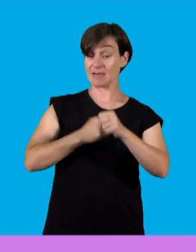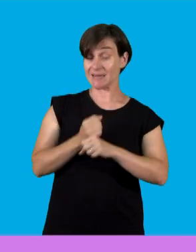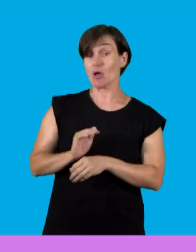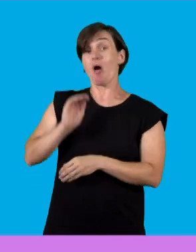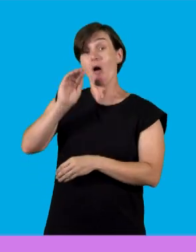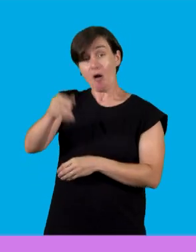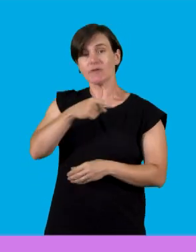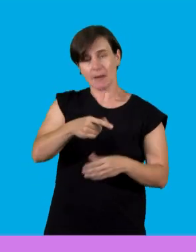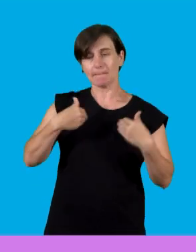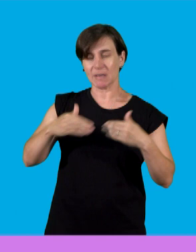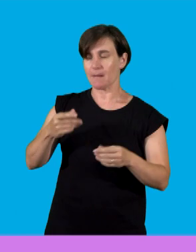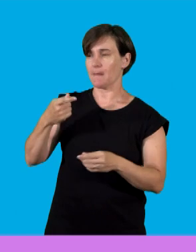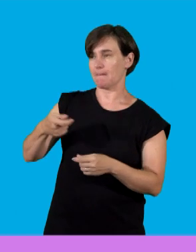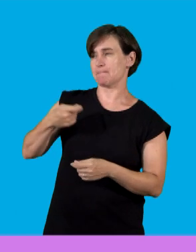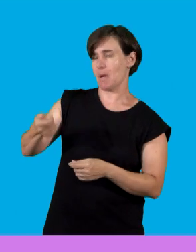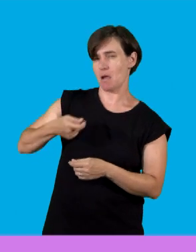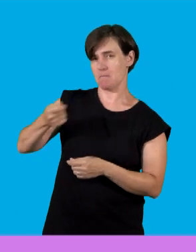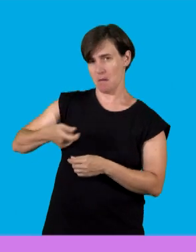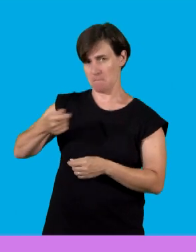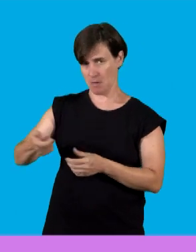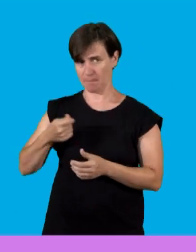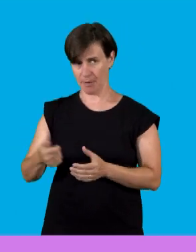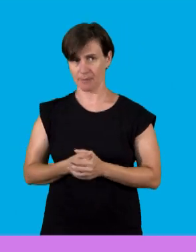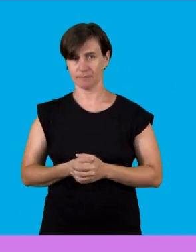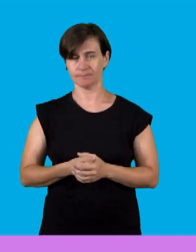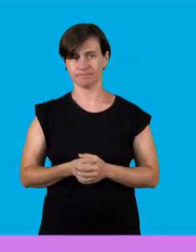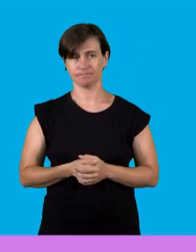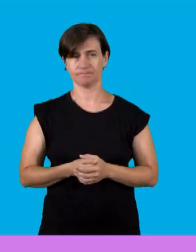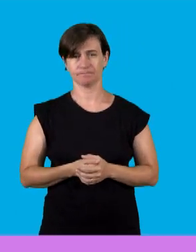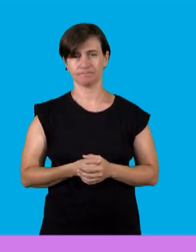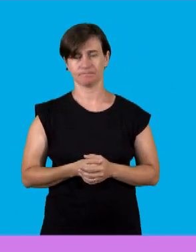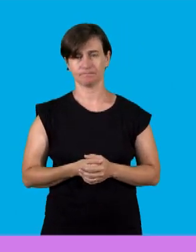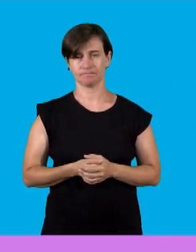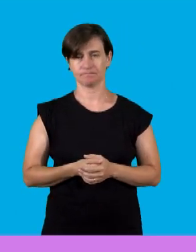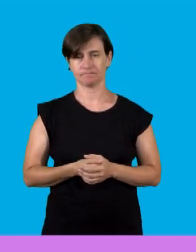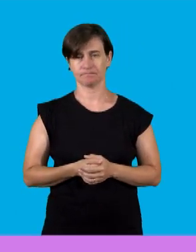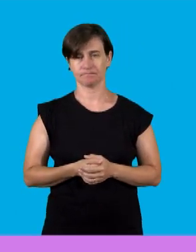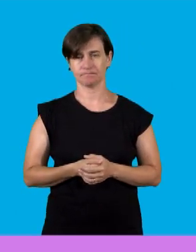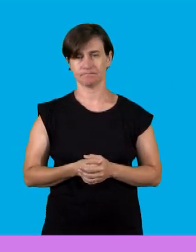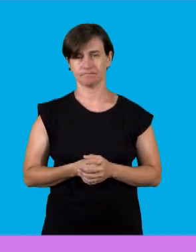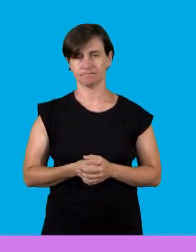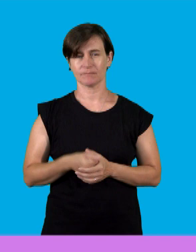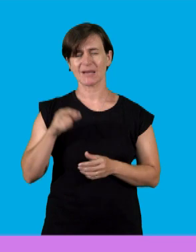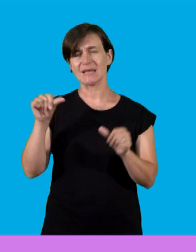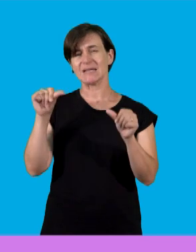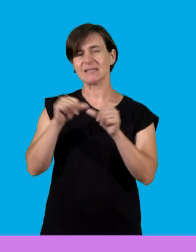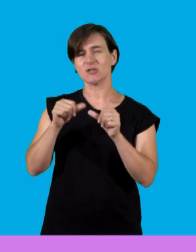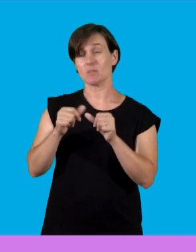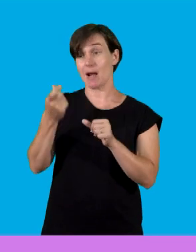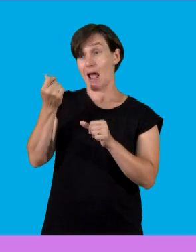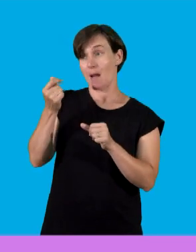started to pay funeral premiums, same as I did in question 2.2. Determine how much the